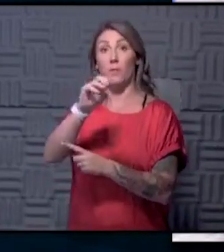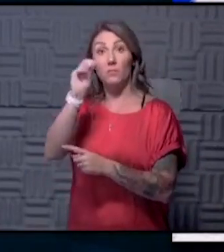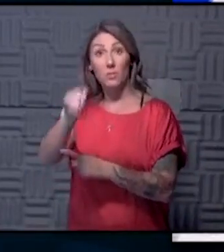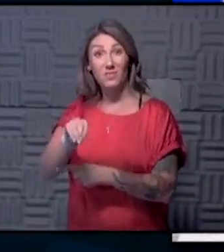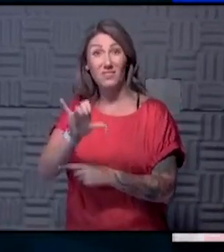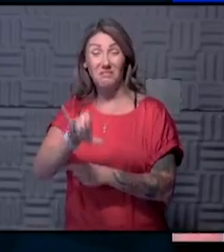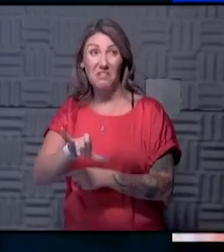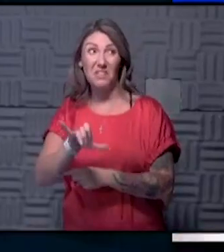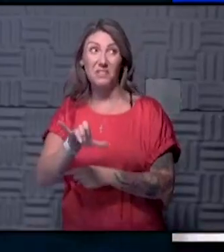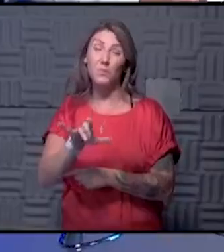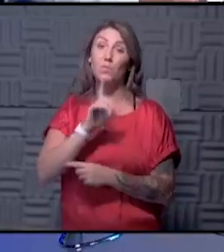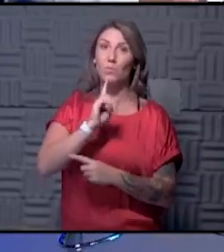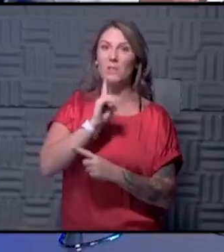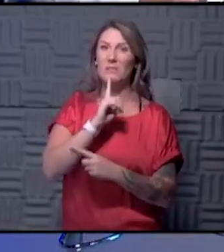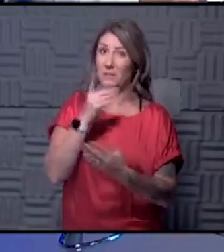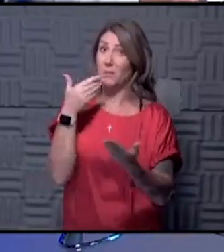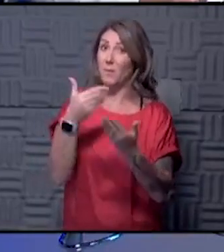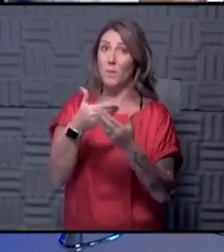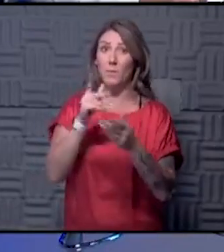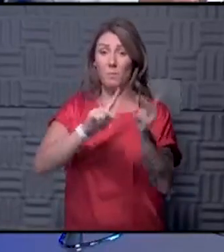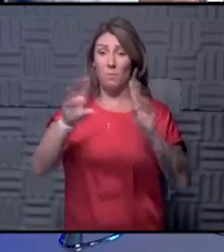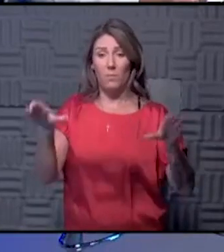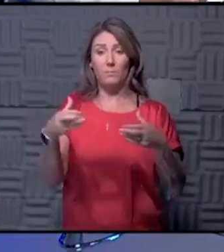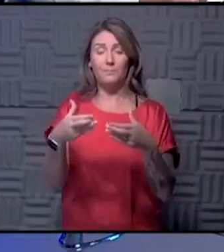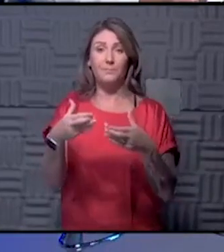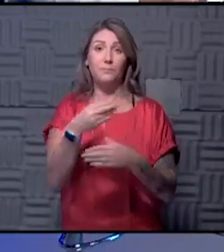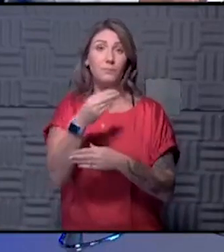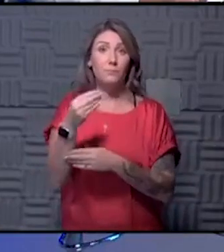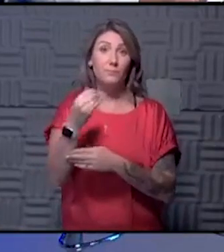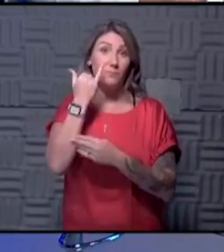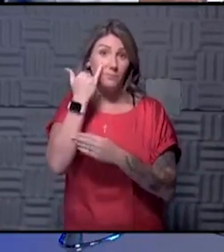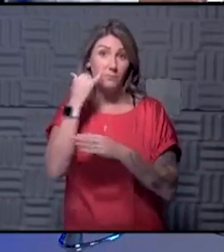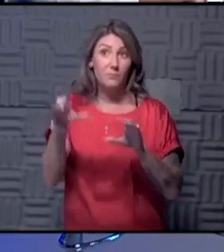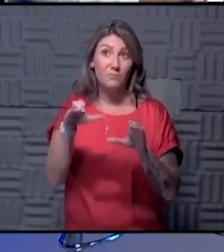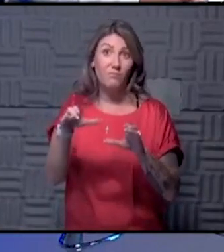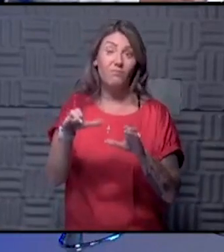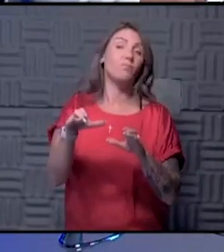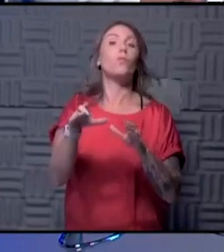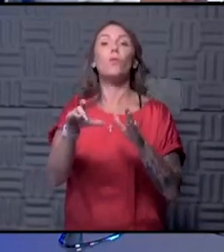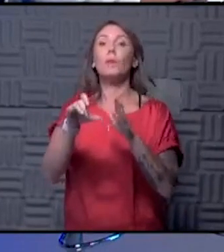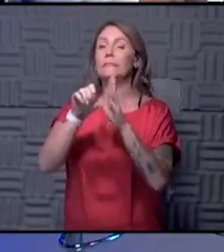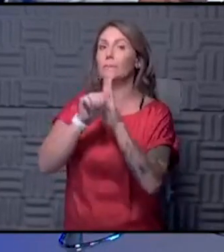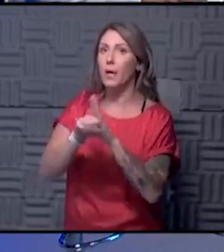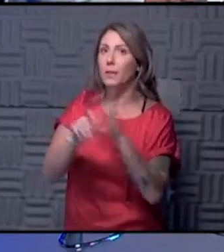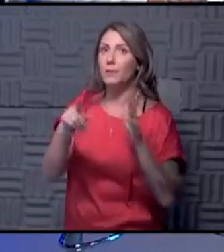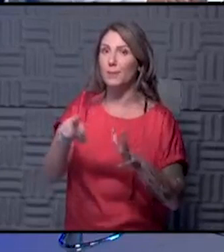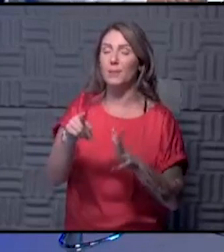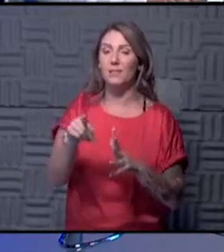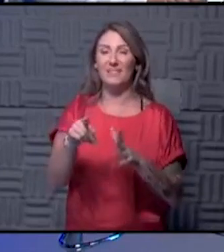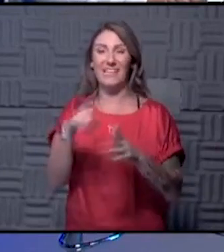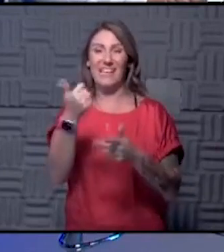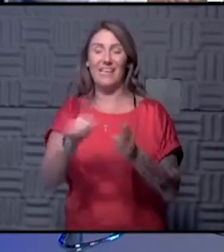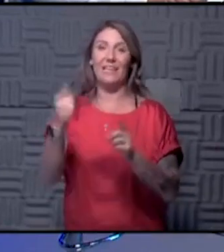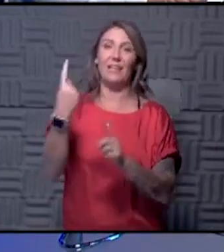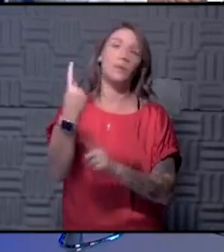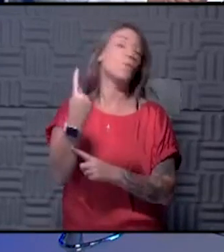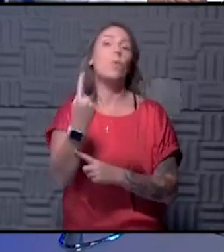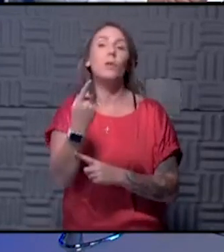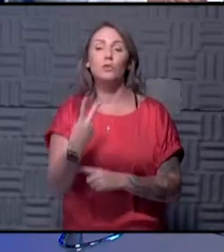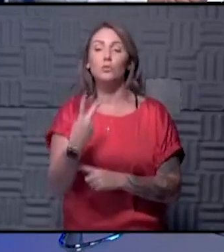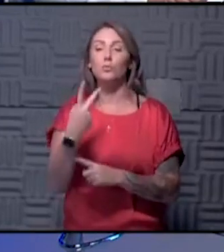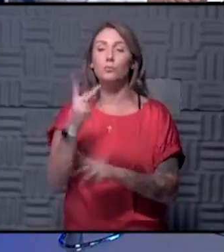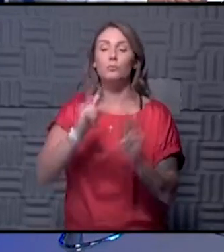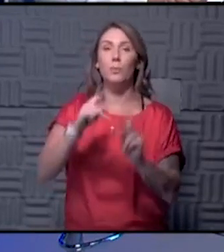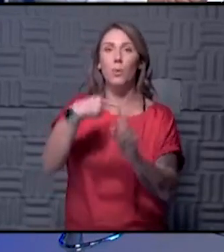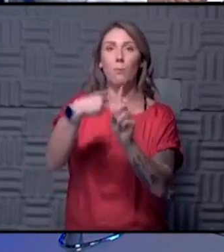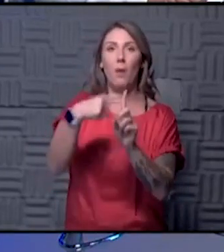population probably is. Yeah. Right? If you're just going to do prevalence, I think it's 1 to 2% of any people are positive at any one time right now, and